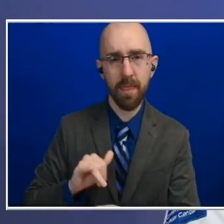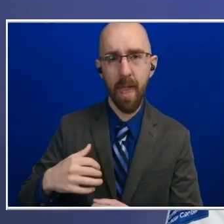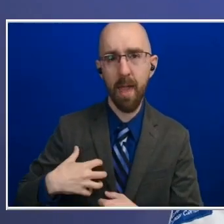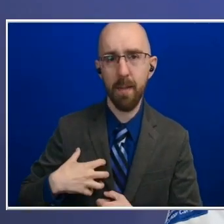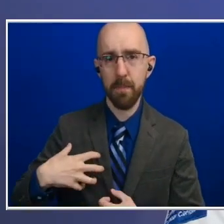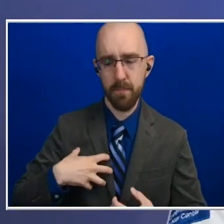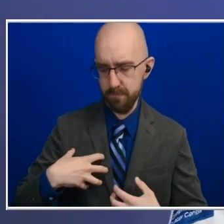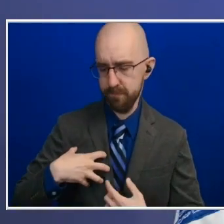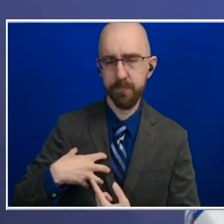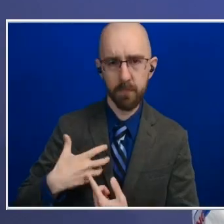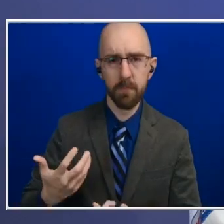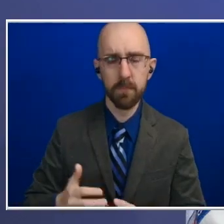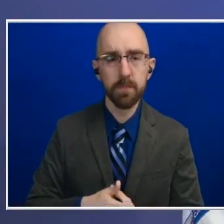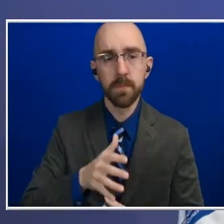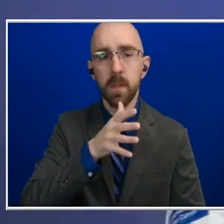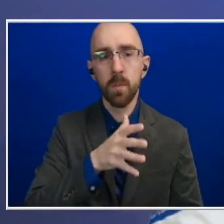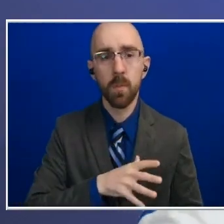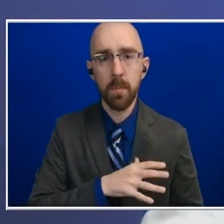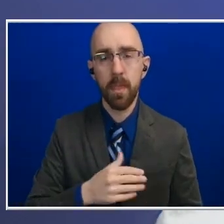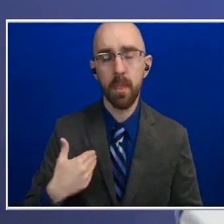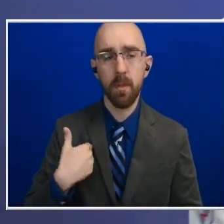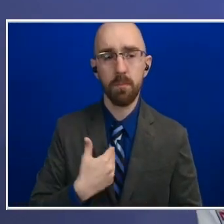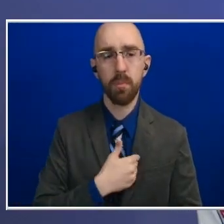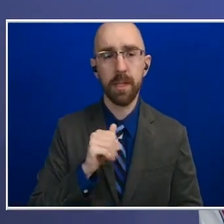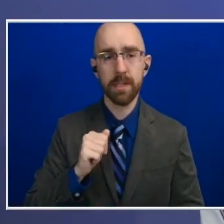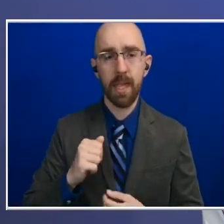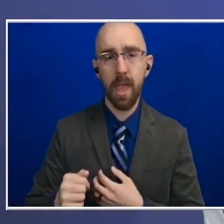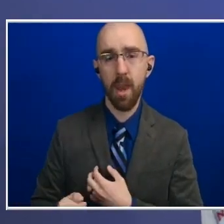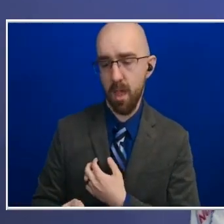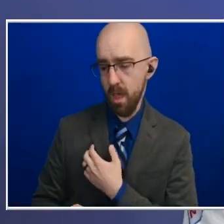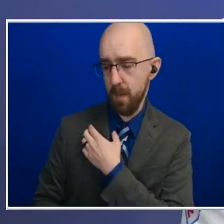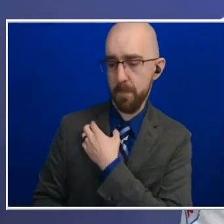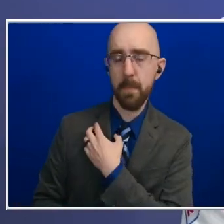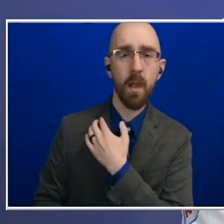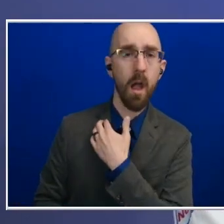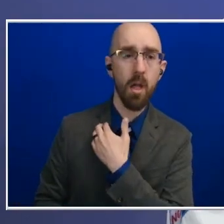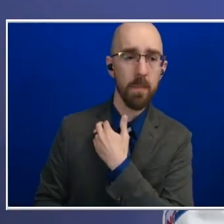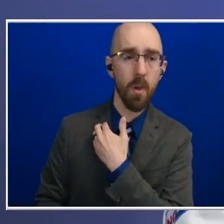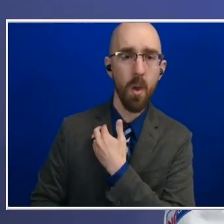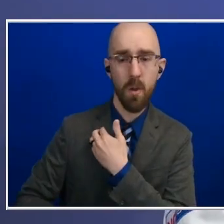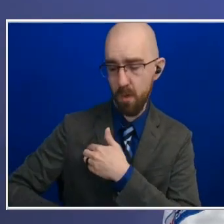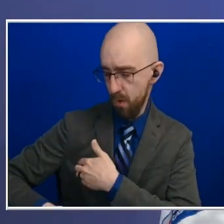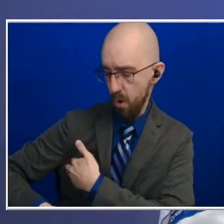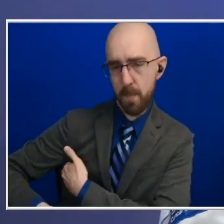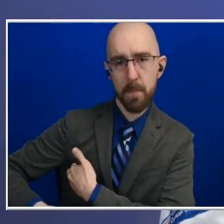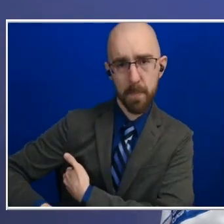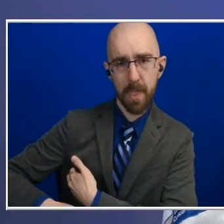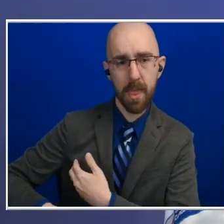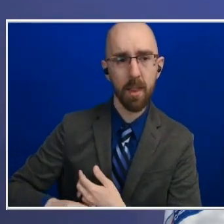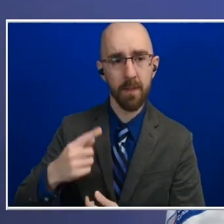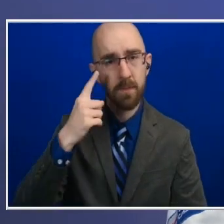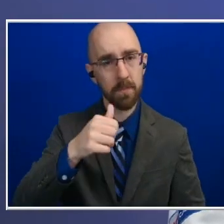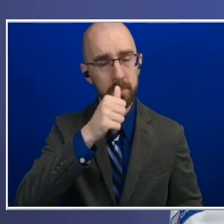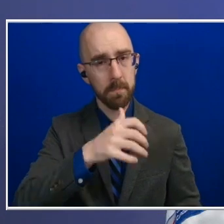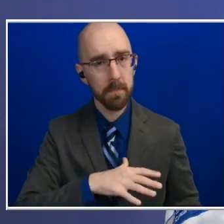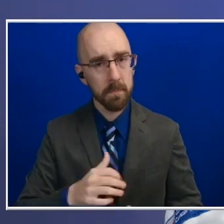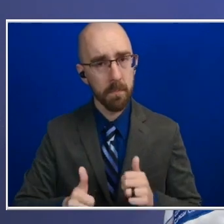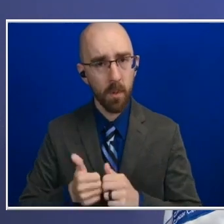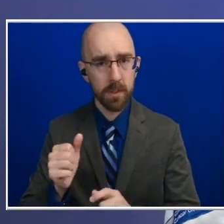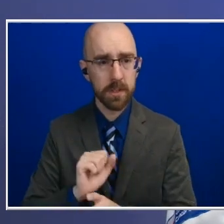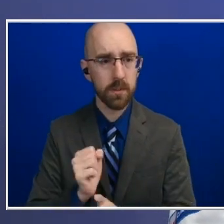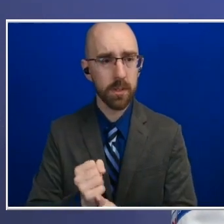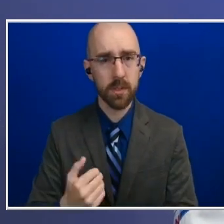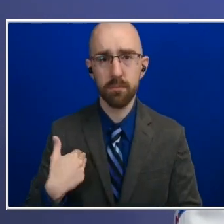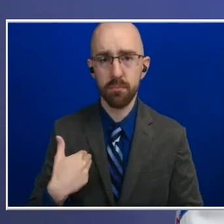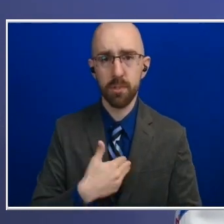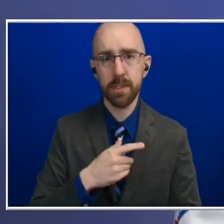the breast tissue can extend almost up to the collarbone. It can go way back in the armpit. In men, in most cases, the breast tissue really is confined to